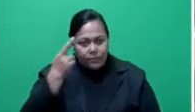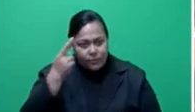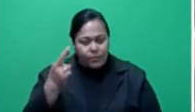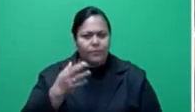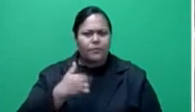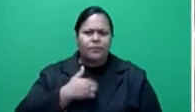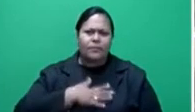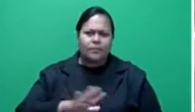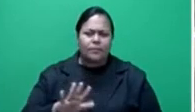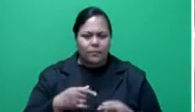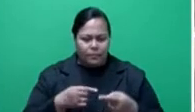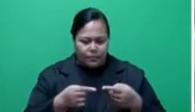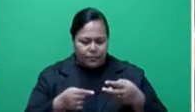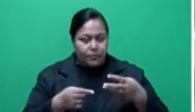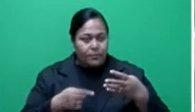some of the